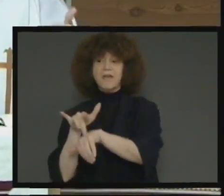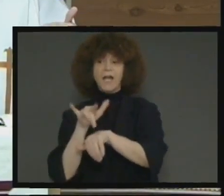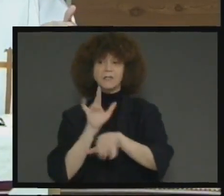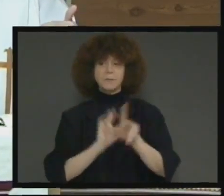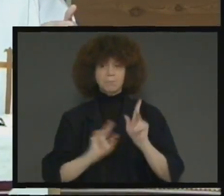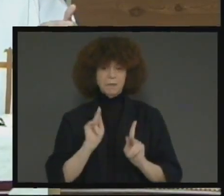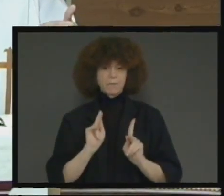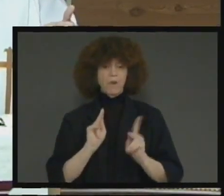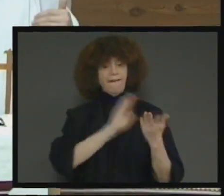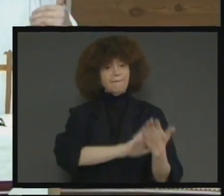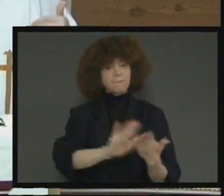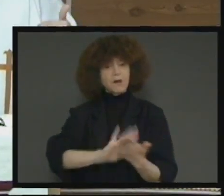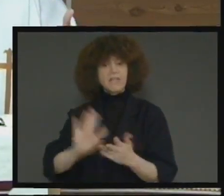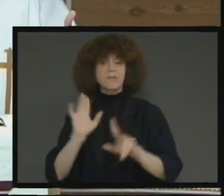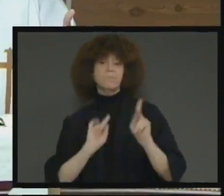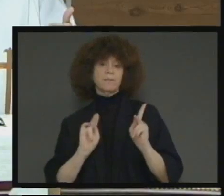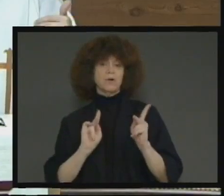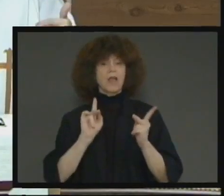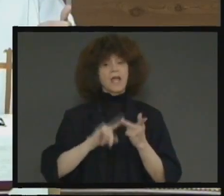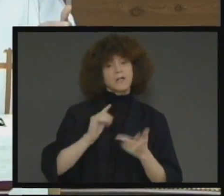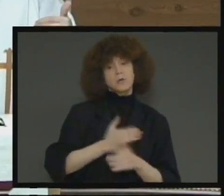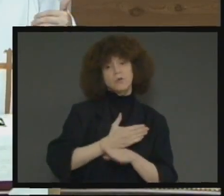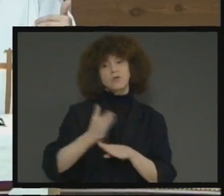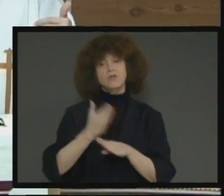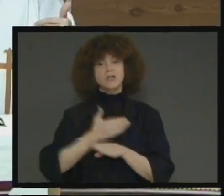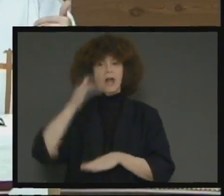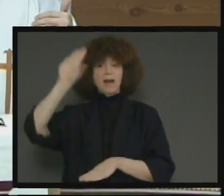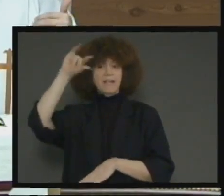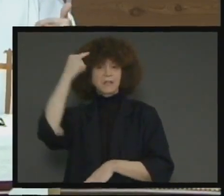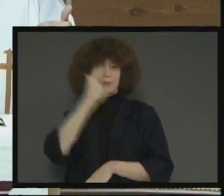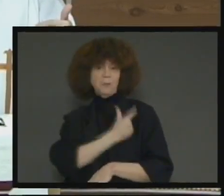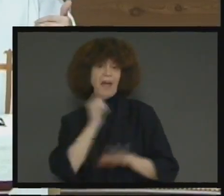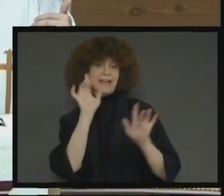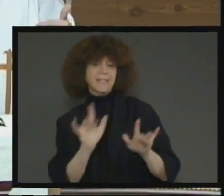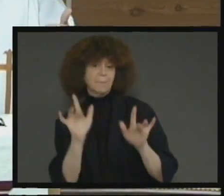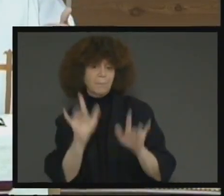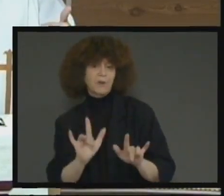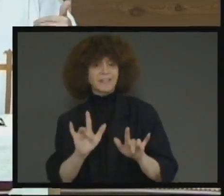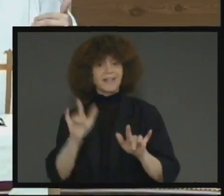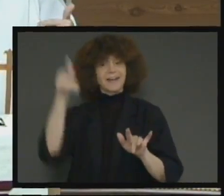and resurrection, provides for the people forgiveness,